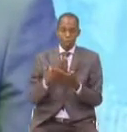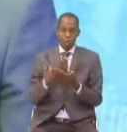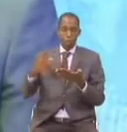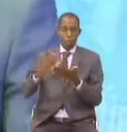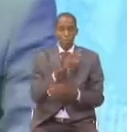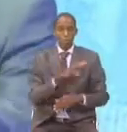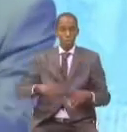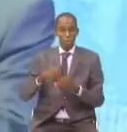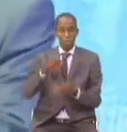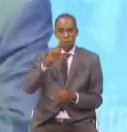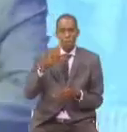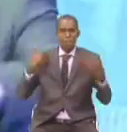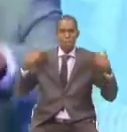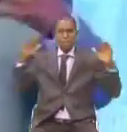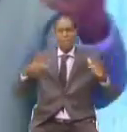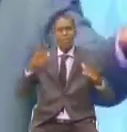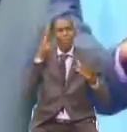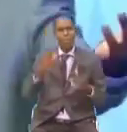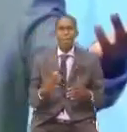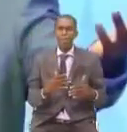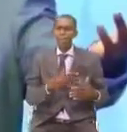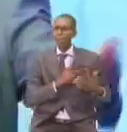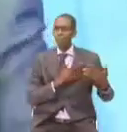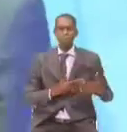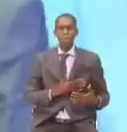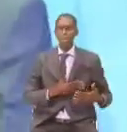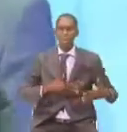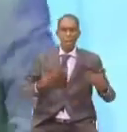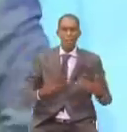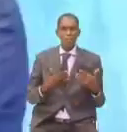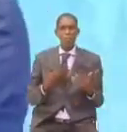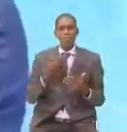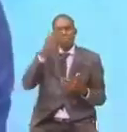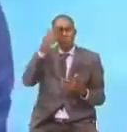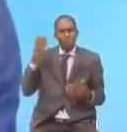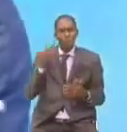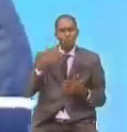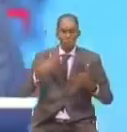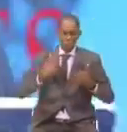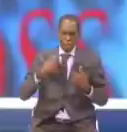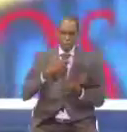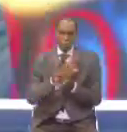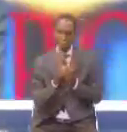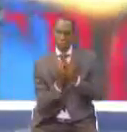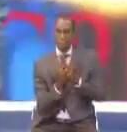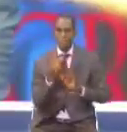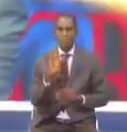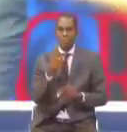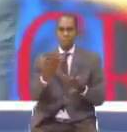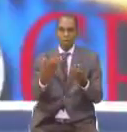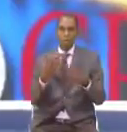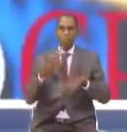the angels will appreciate and rejoice because you have repented and you have come unto the